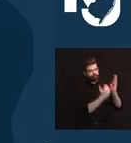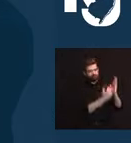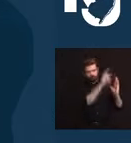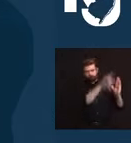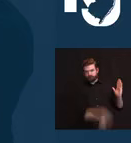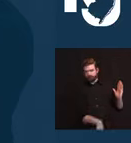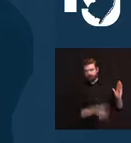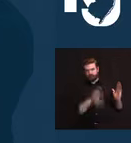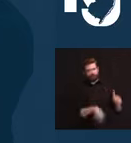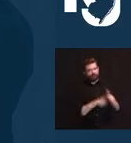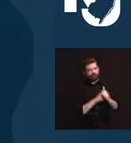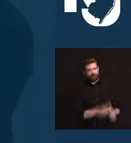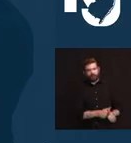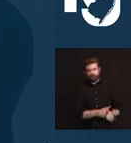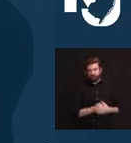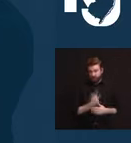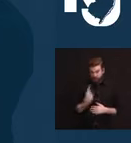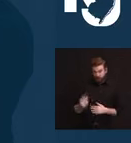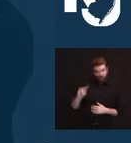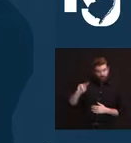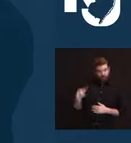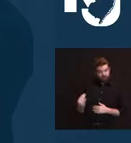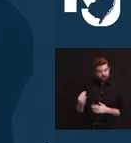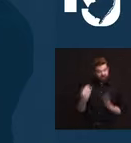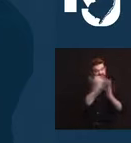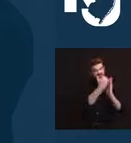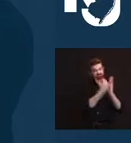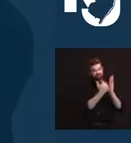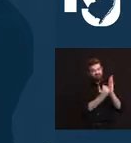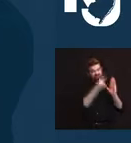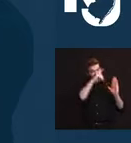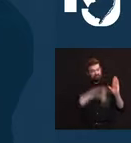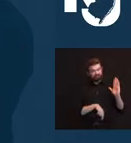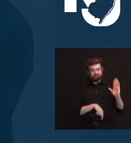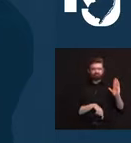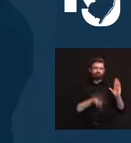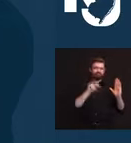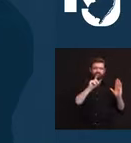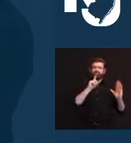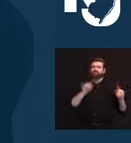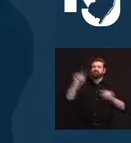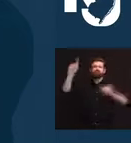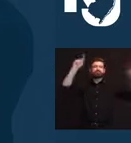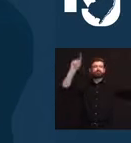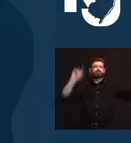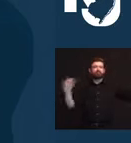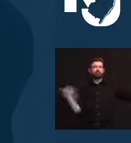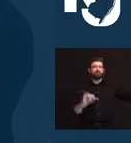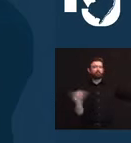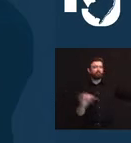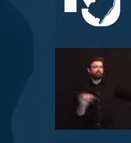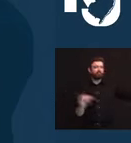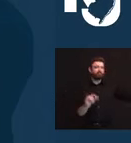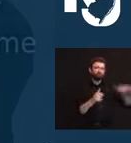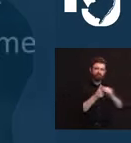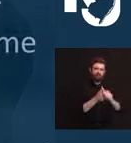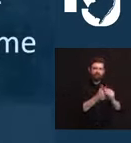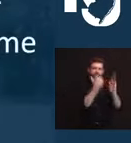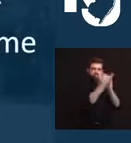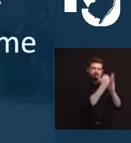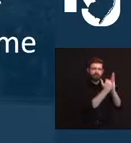the country and around the world. This weekend, the Department of Health, again under Judy's leadership, will also be putting out the